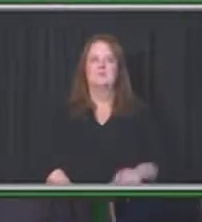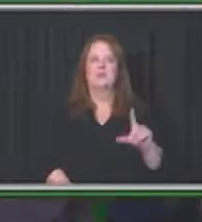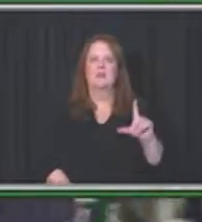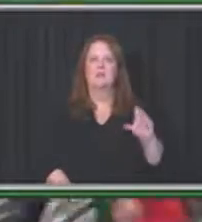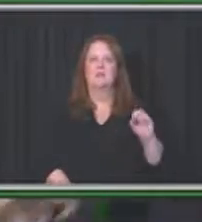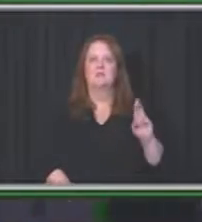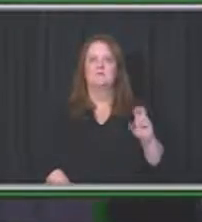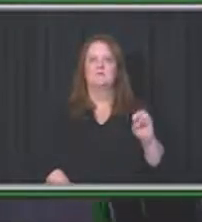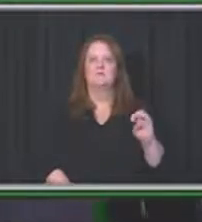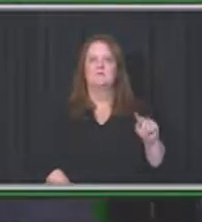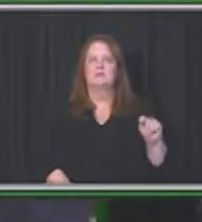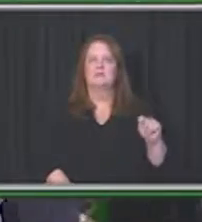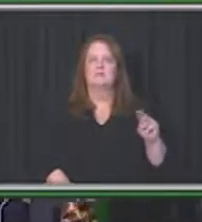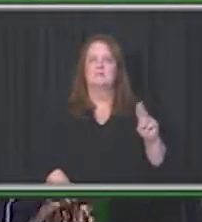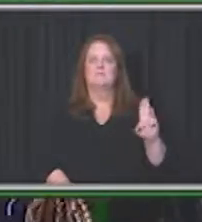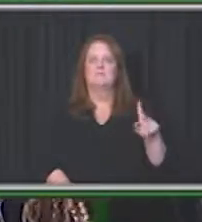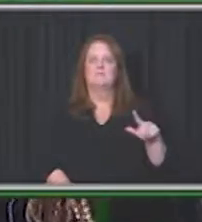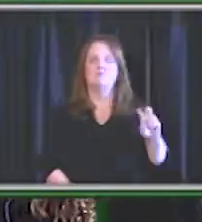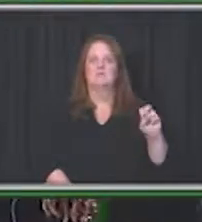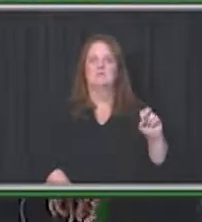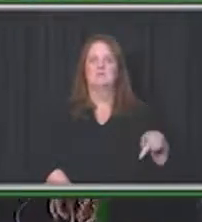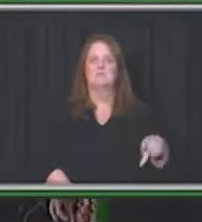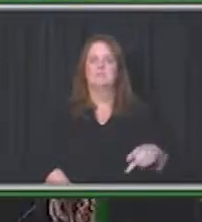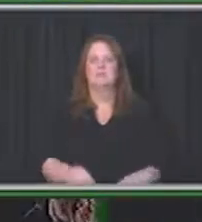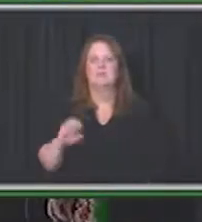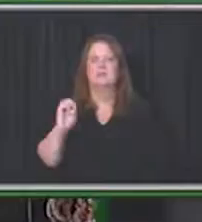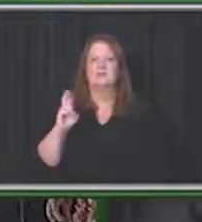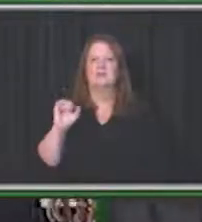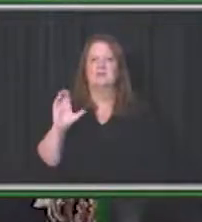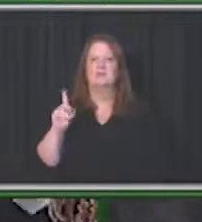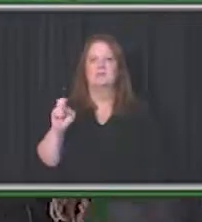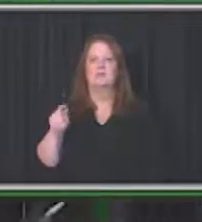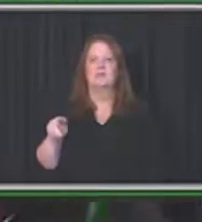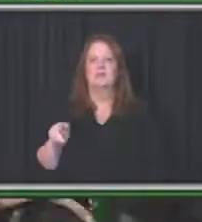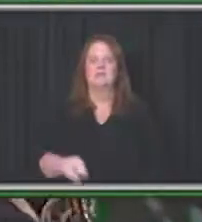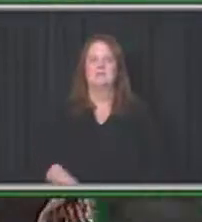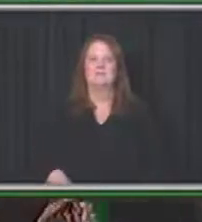Lanitra Moldik. Eric Dean.